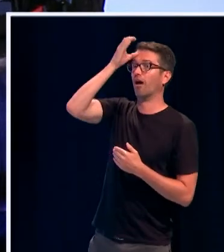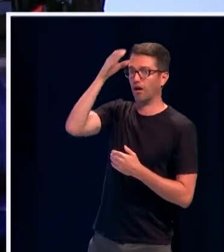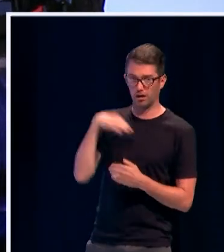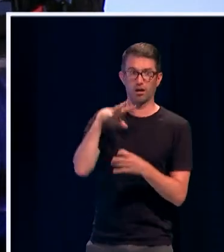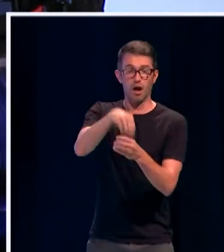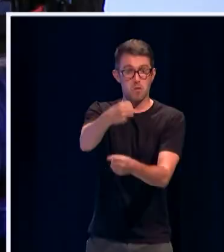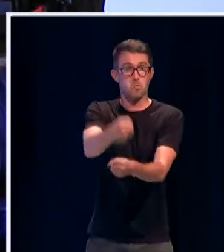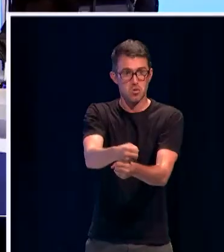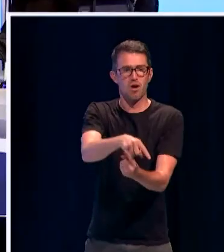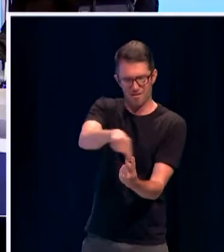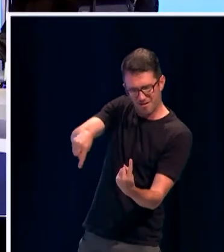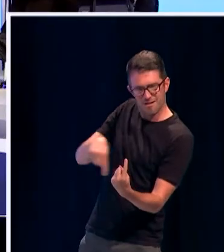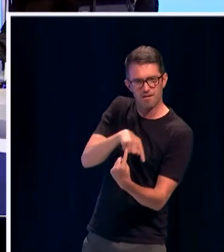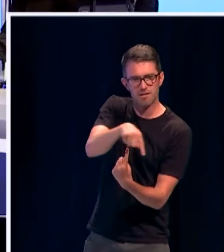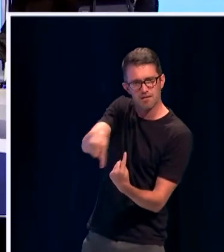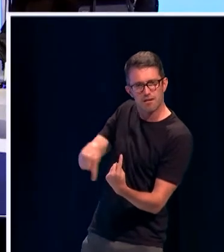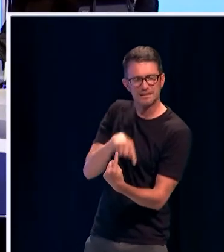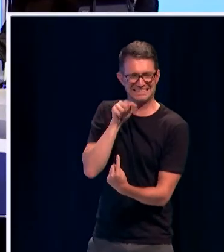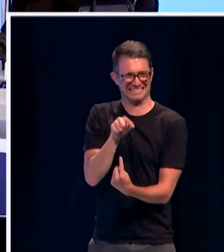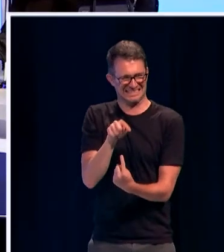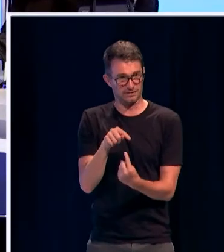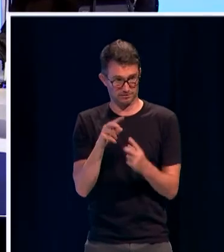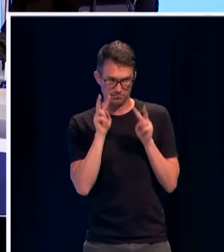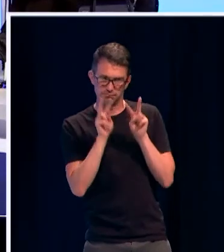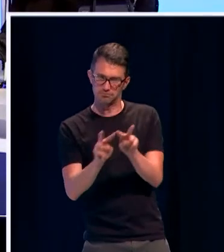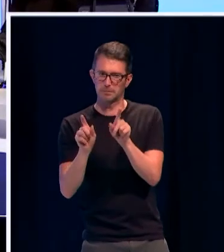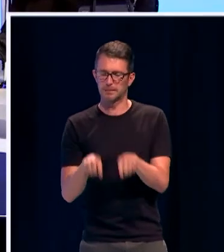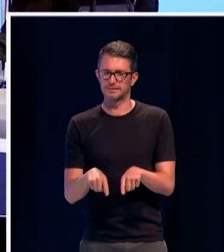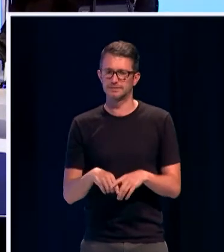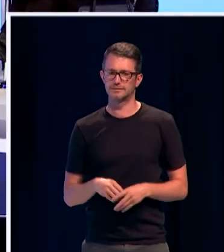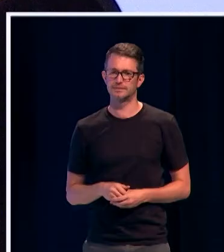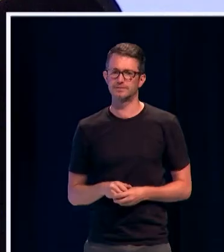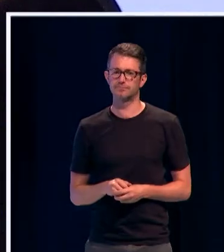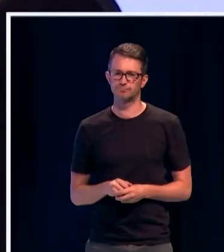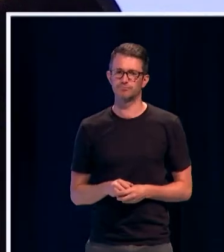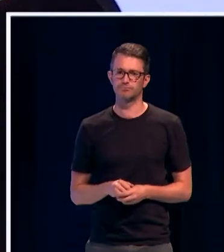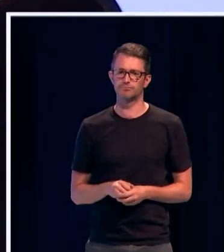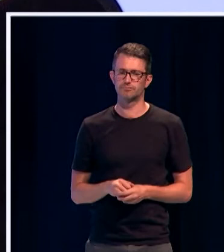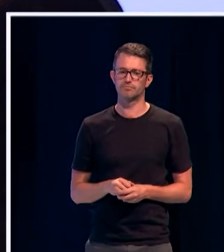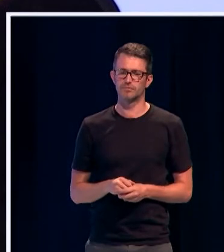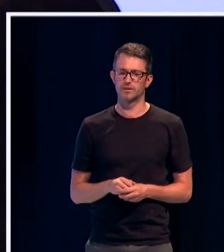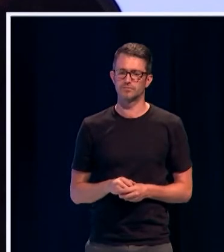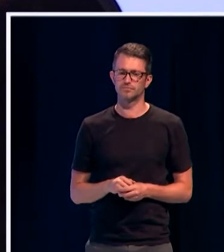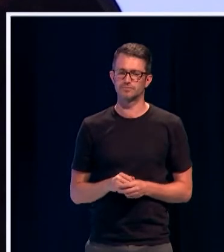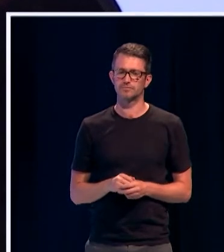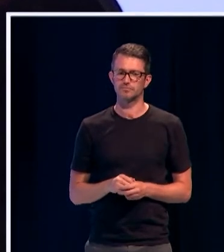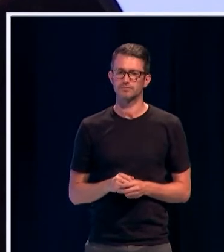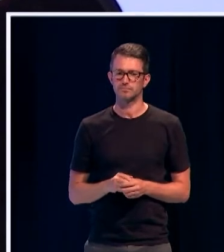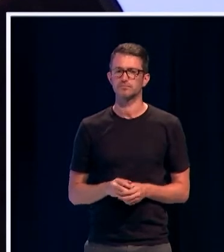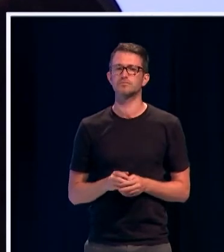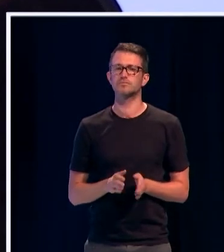in Bangladesh we are doing, the after capacity building, we're just trying to find a job for